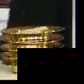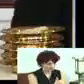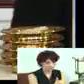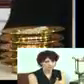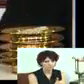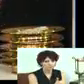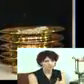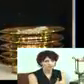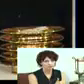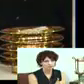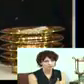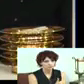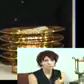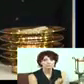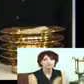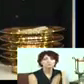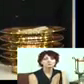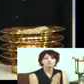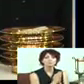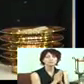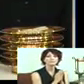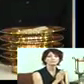Pray. Okay.